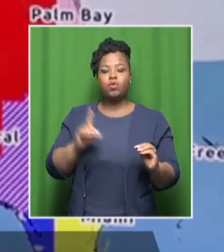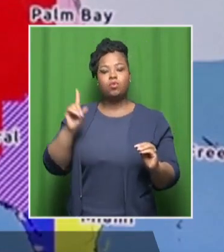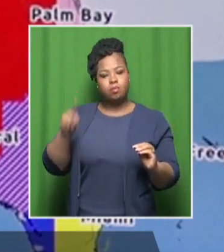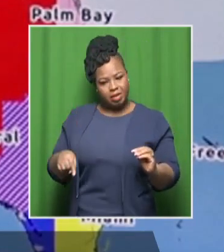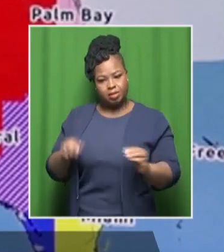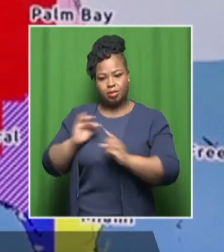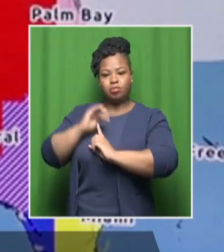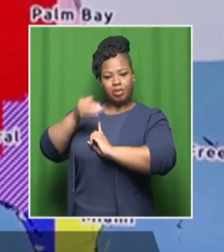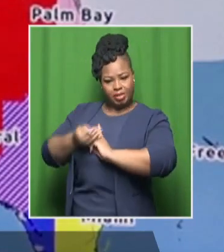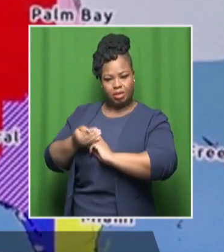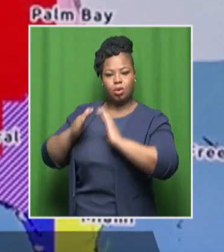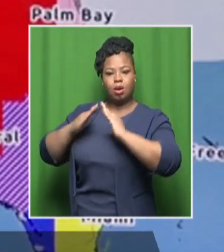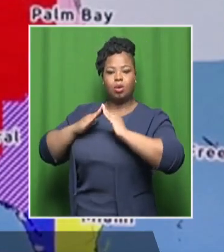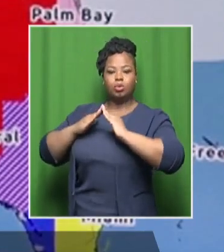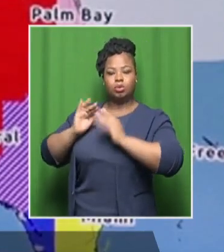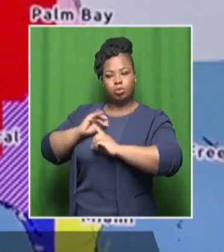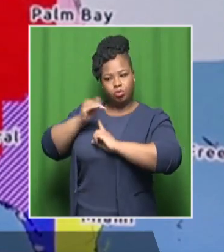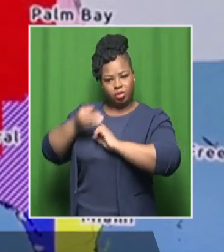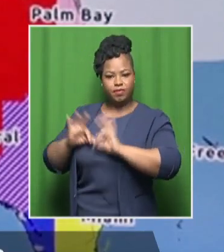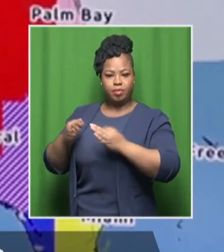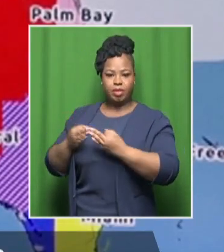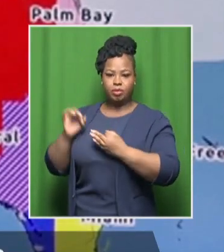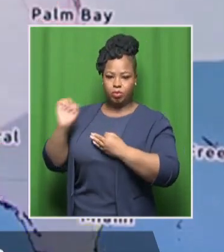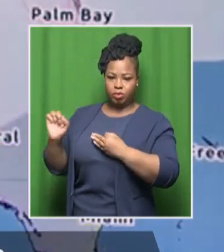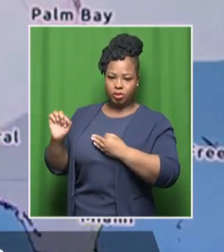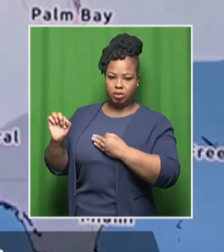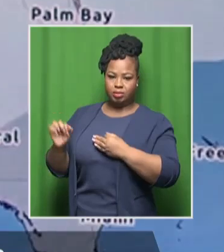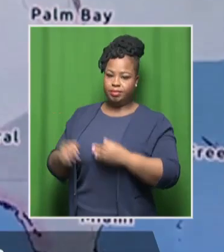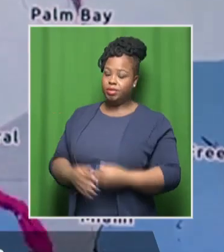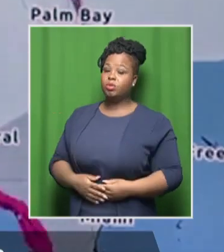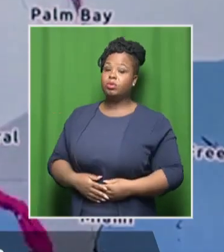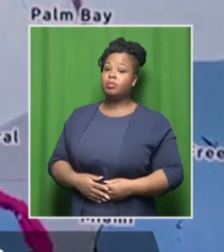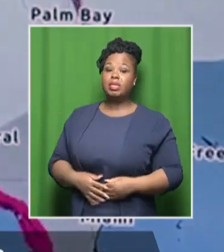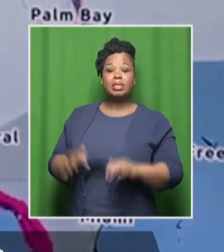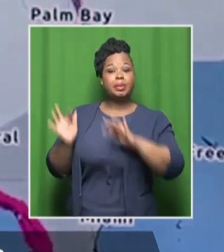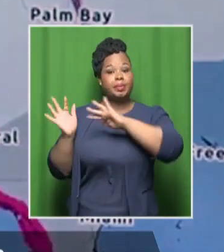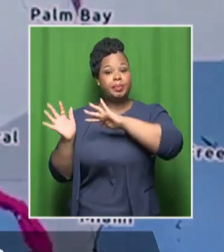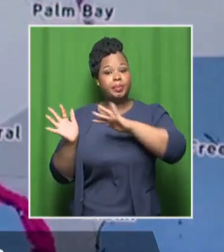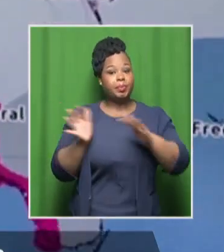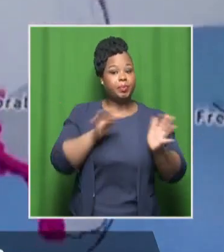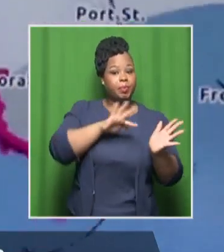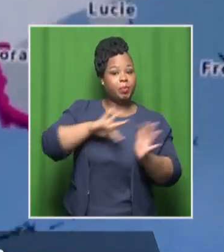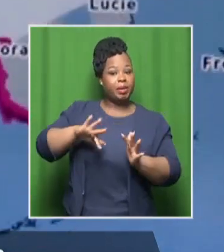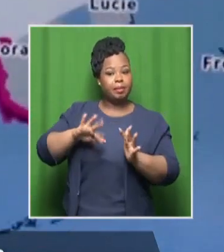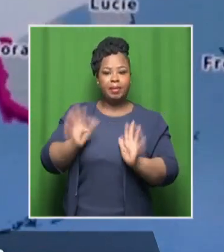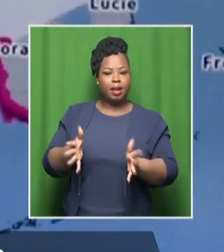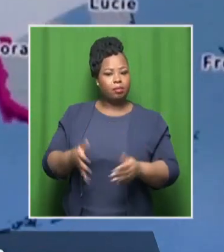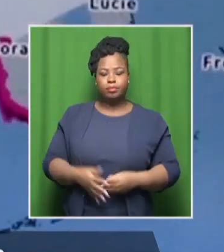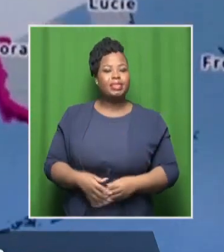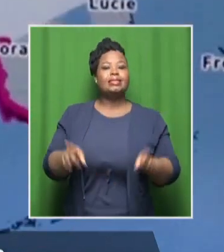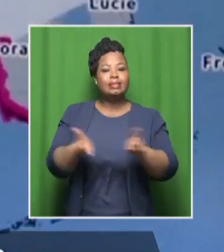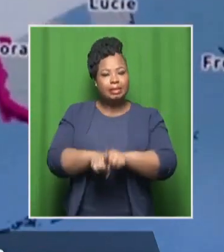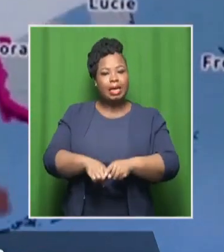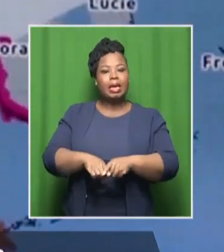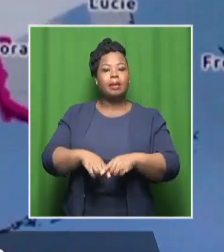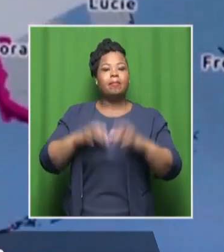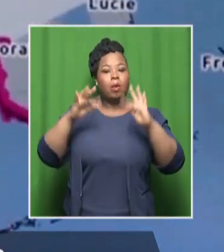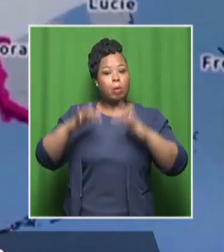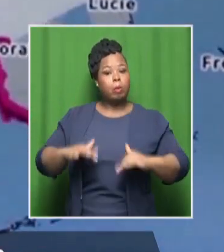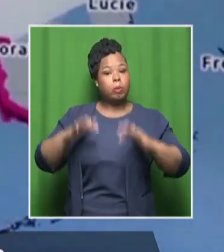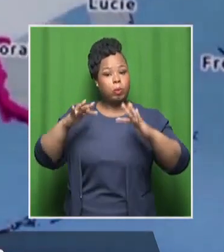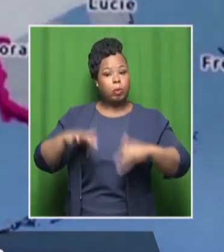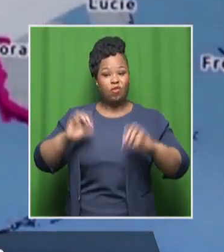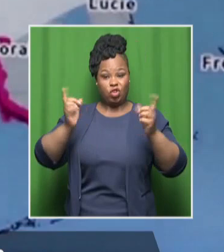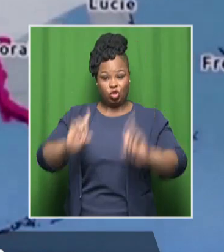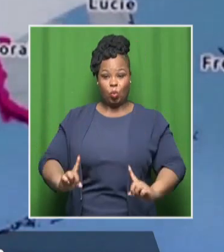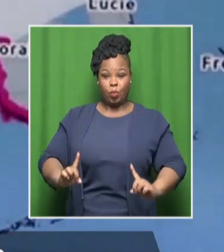to protect your house, to protect your family. Now, it's not just going to be a wind threat. Let's look at the storm surge threat, too. I think most people know